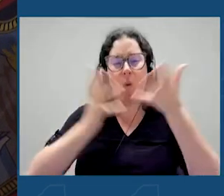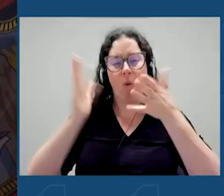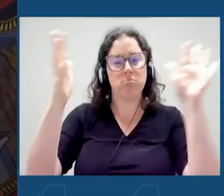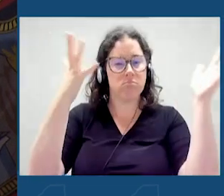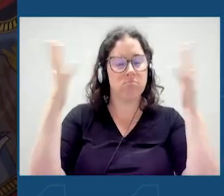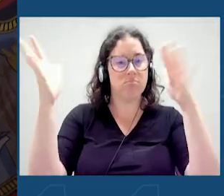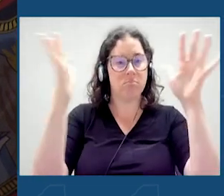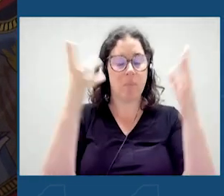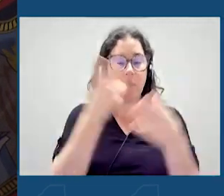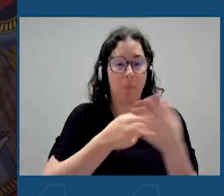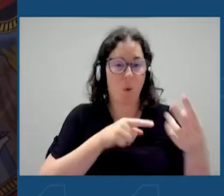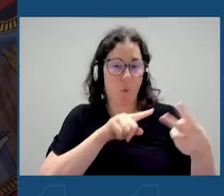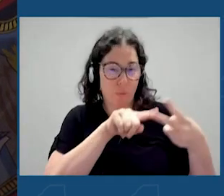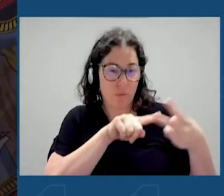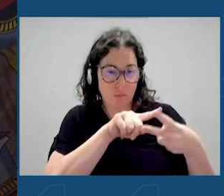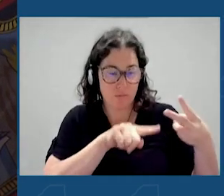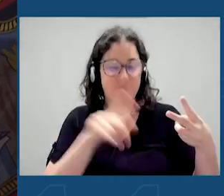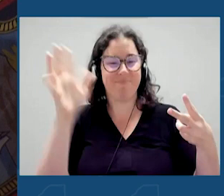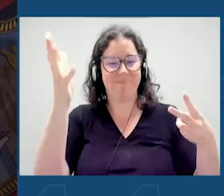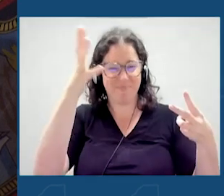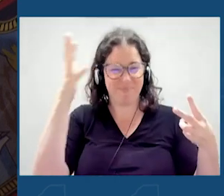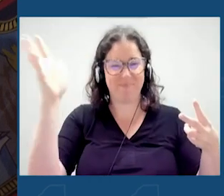Both of them